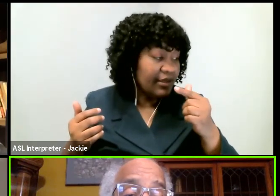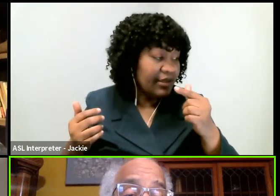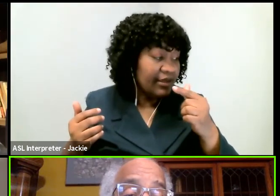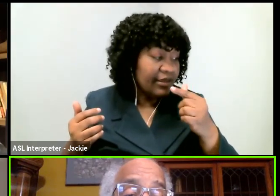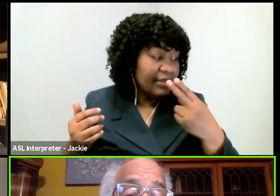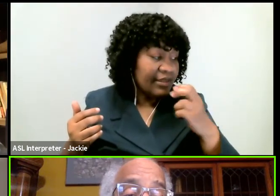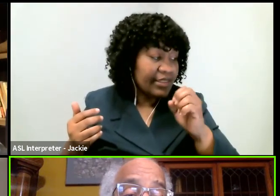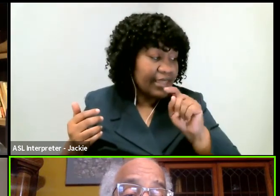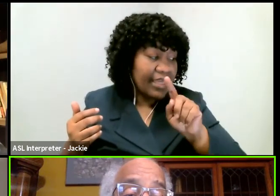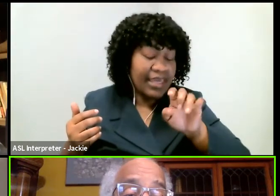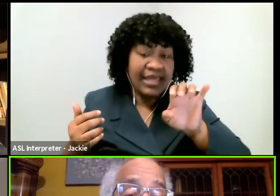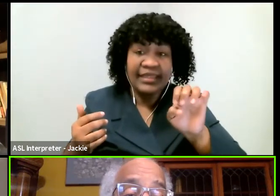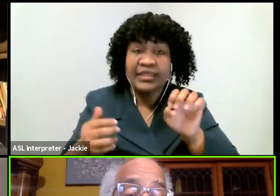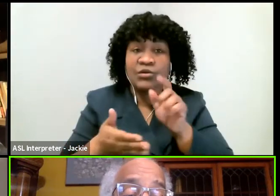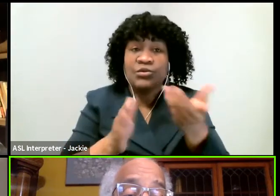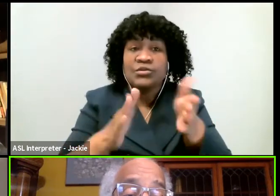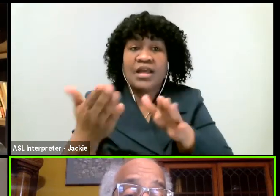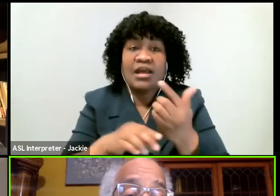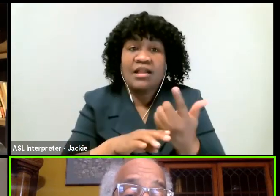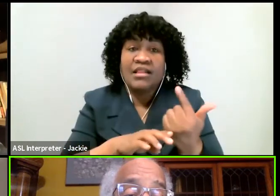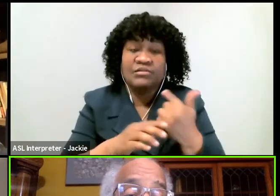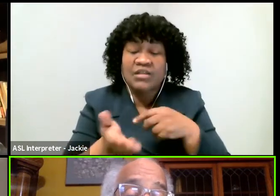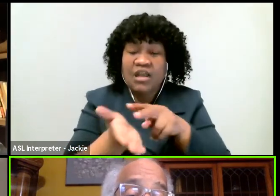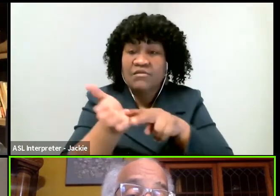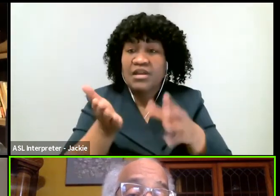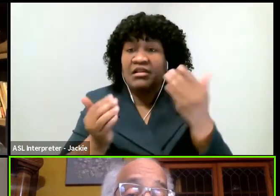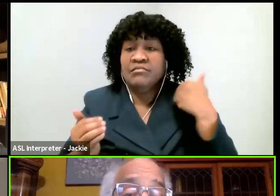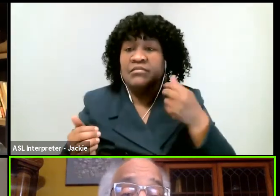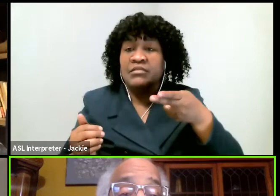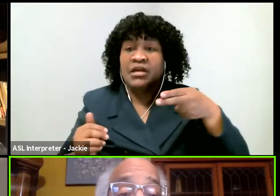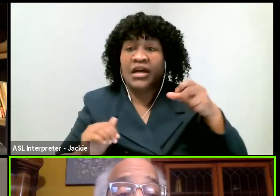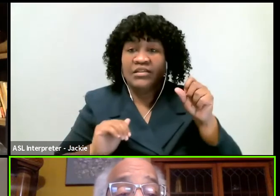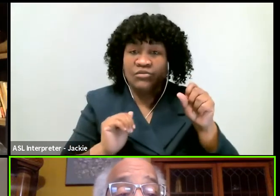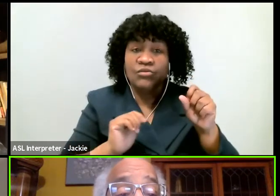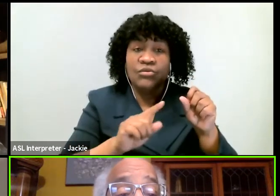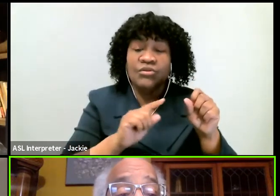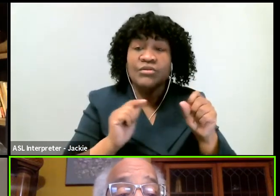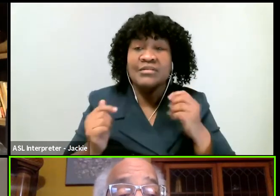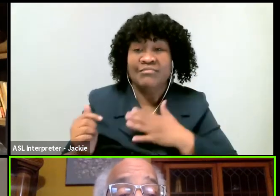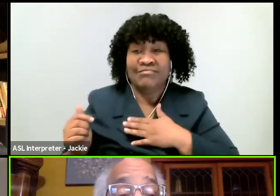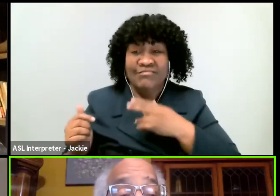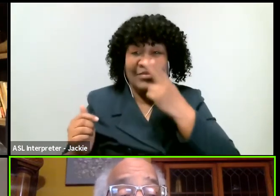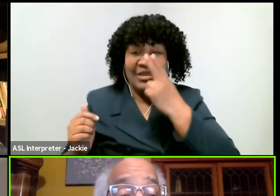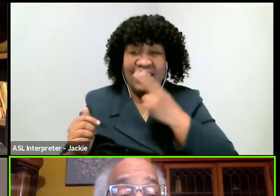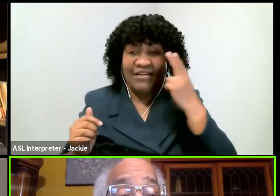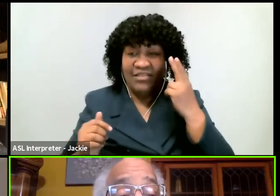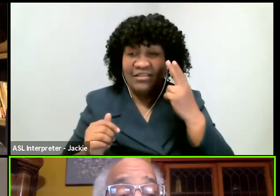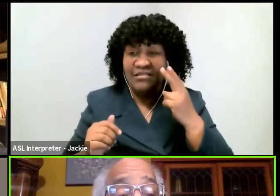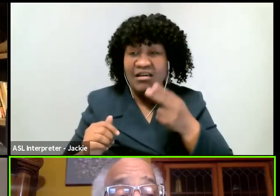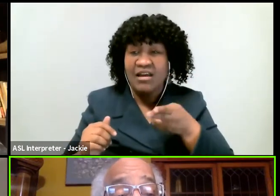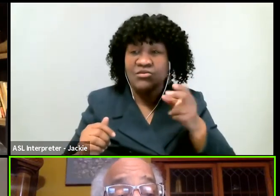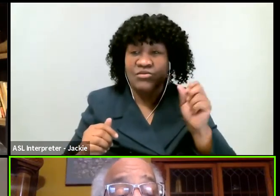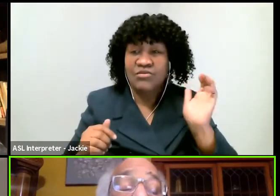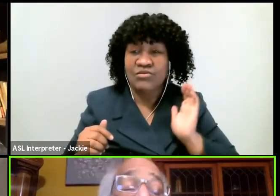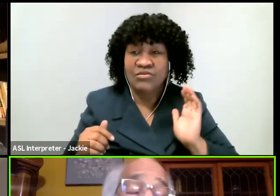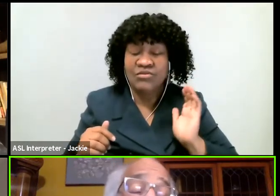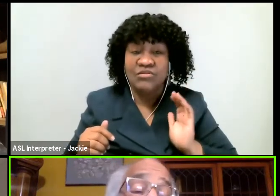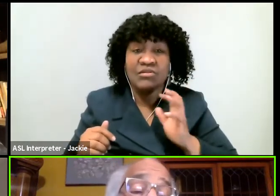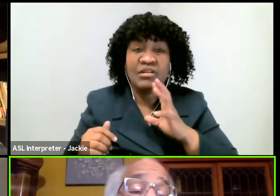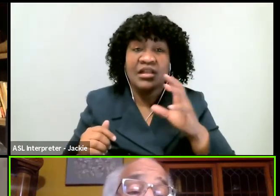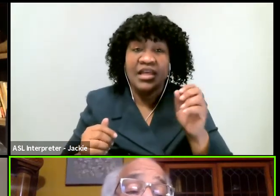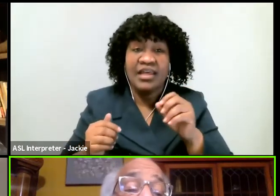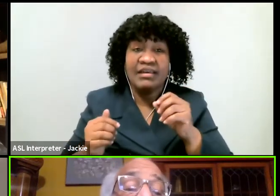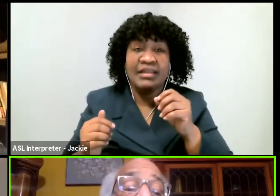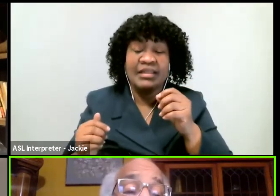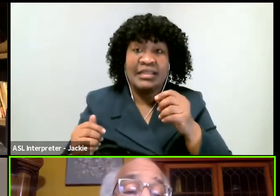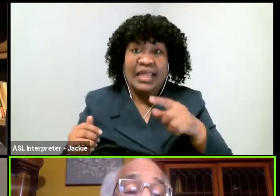Mind, which I read in high school, at Progressive Catholic High School. And we read, or not us,